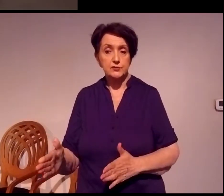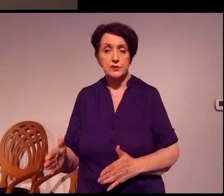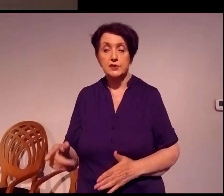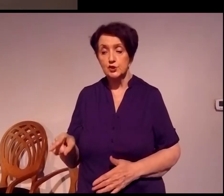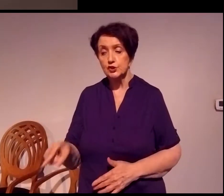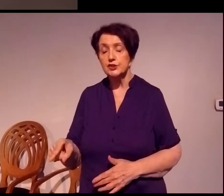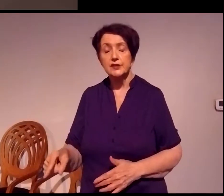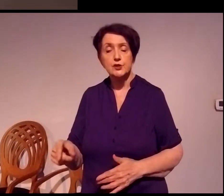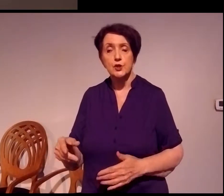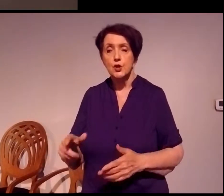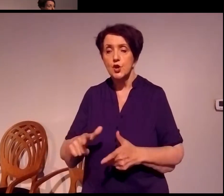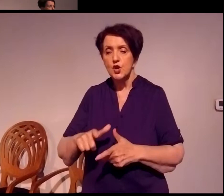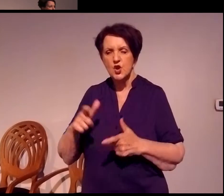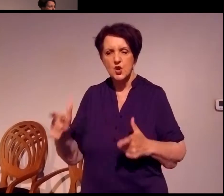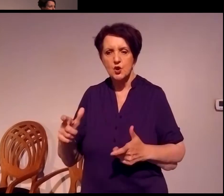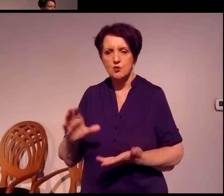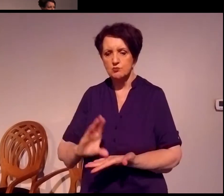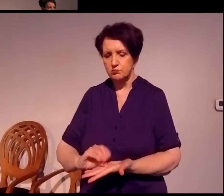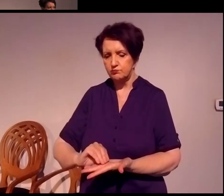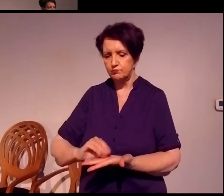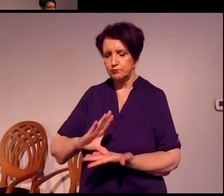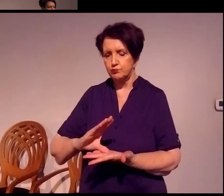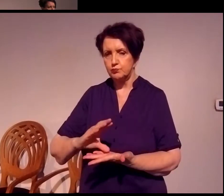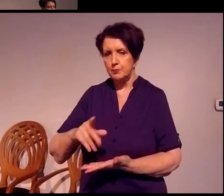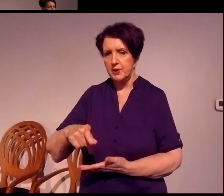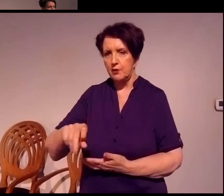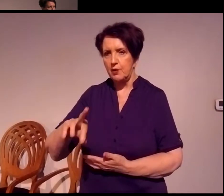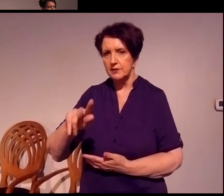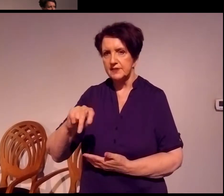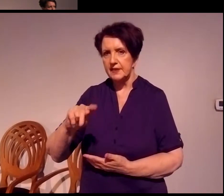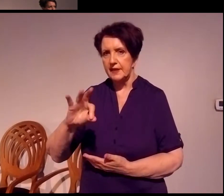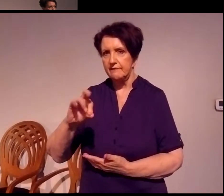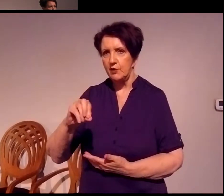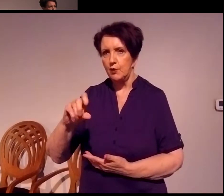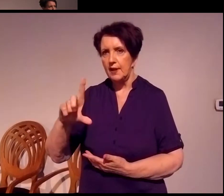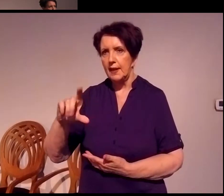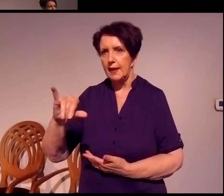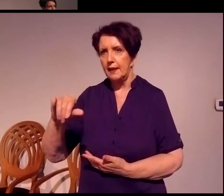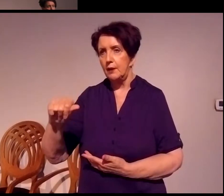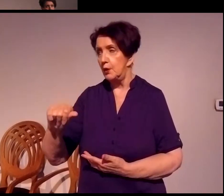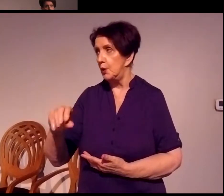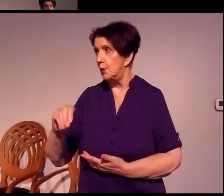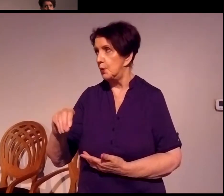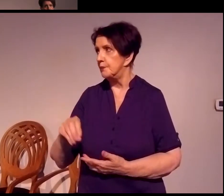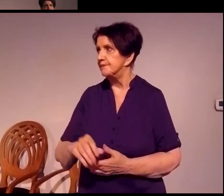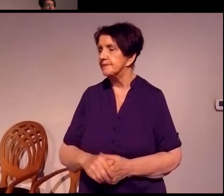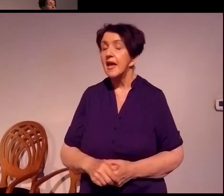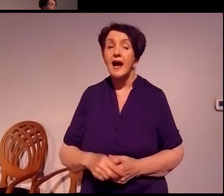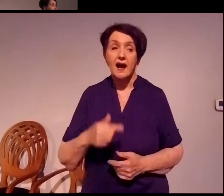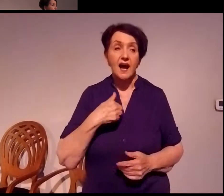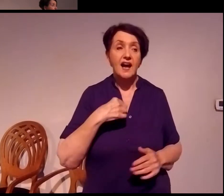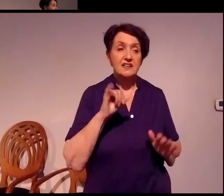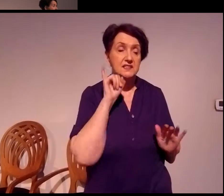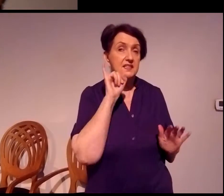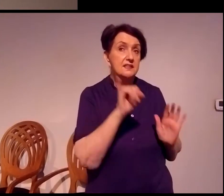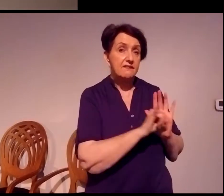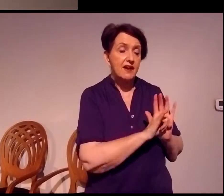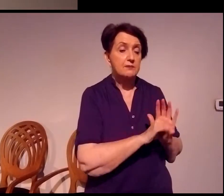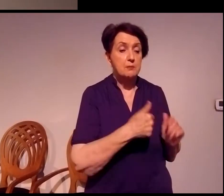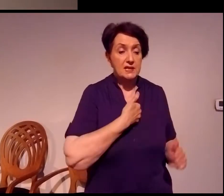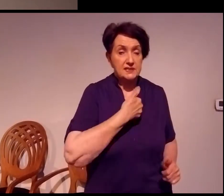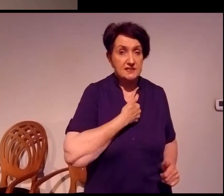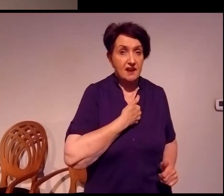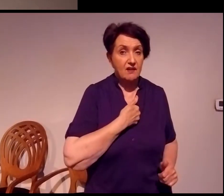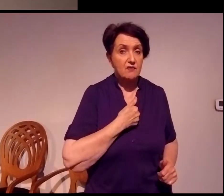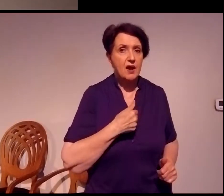and I'm tired. But here's the thing. I always identified myself by what I did and what I accomplished.